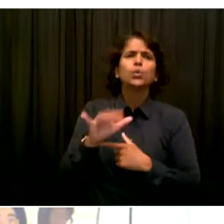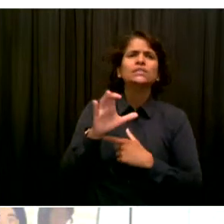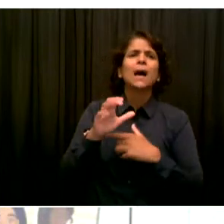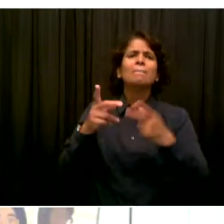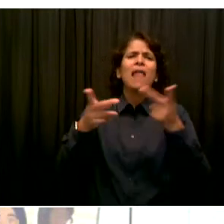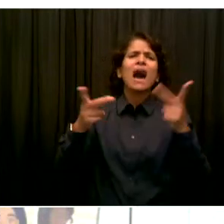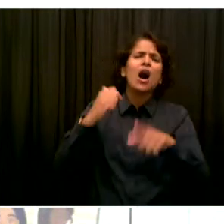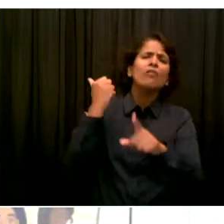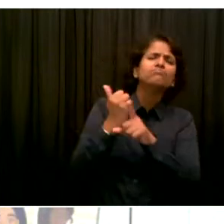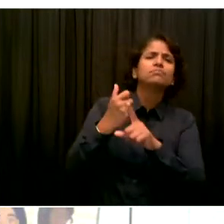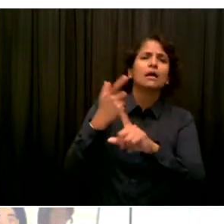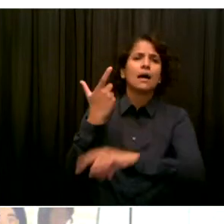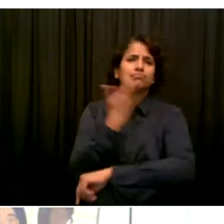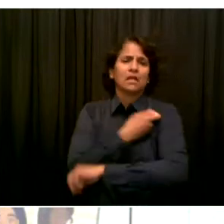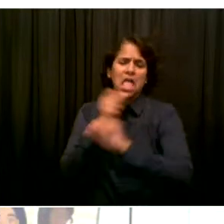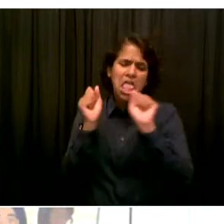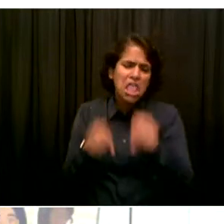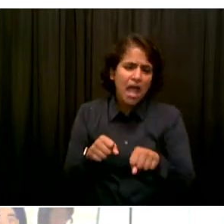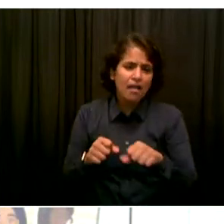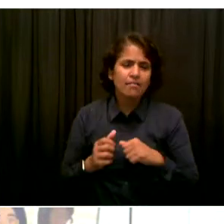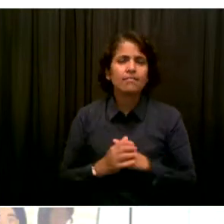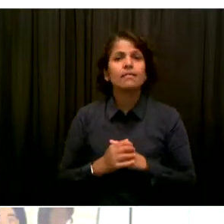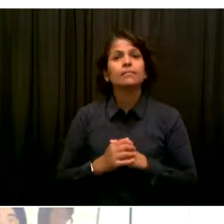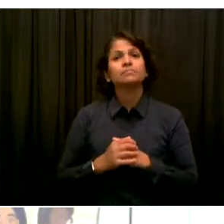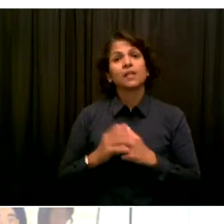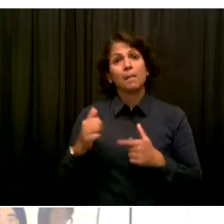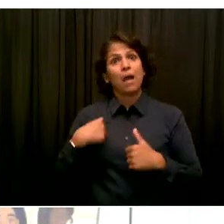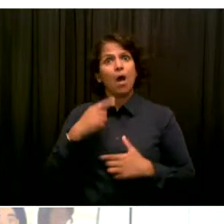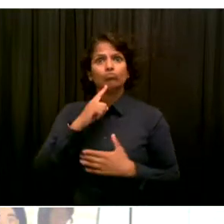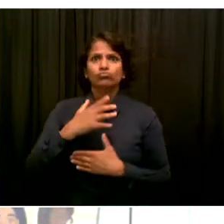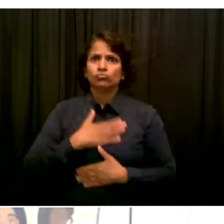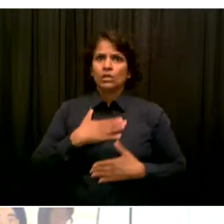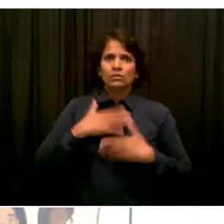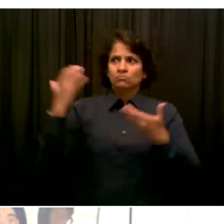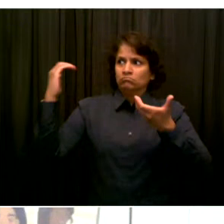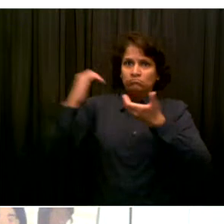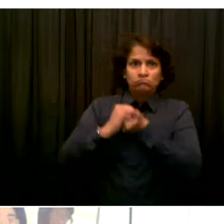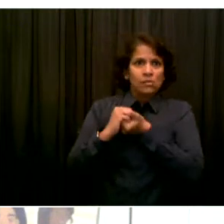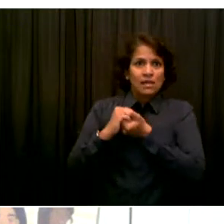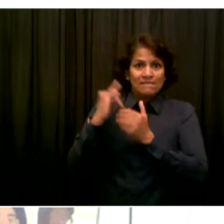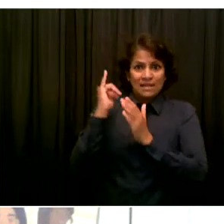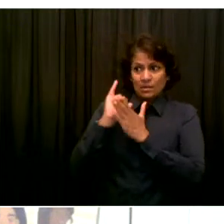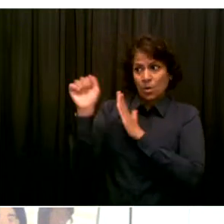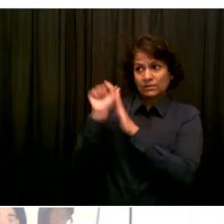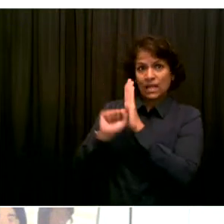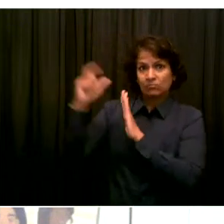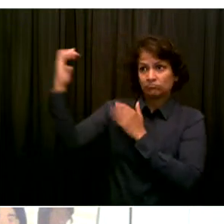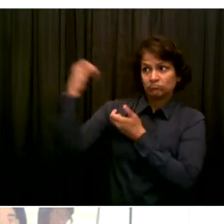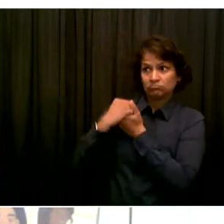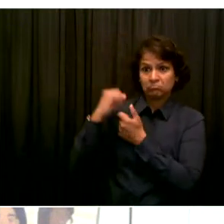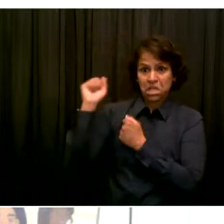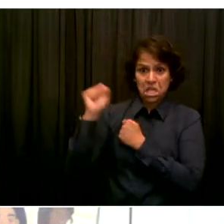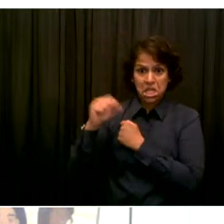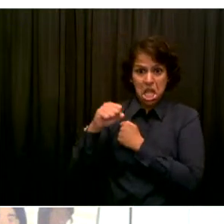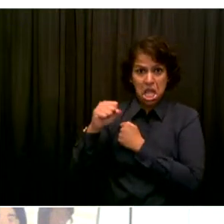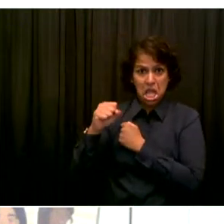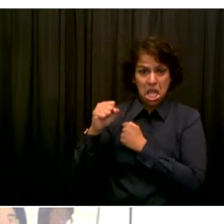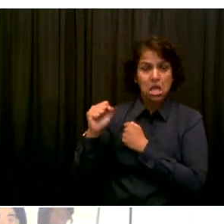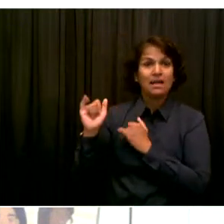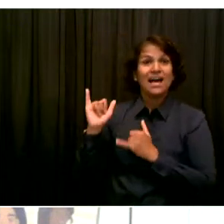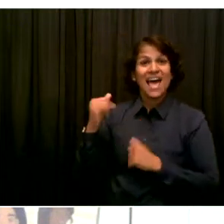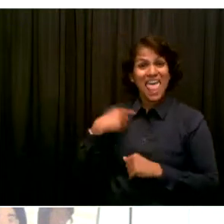of collaboration with the state, including the state health department, and certainly can step up the approach further if we're finding